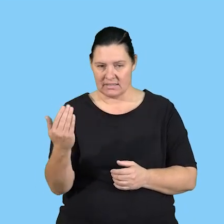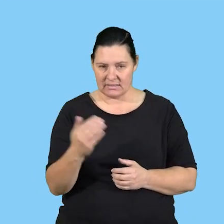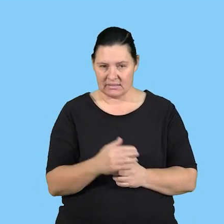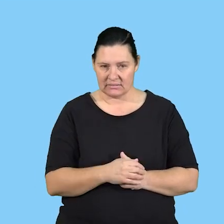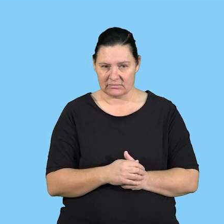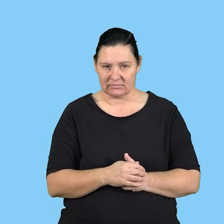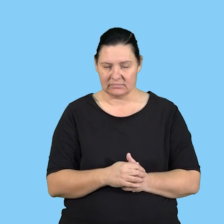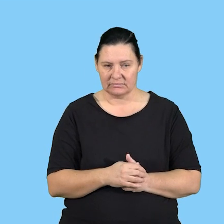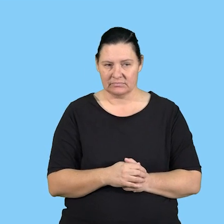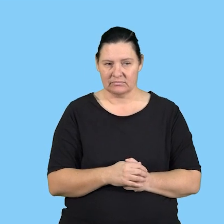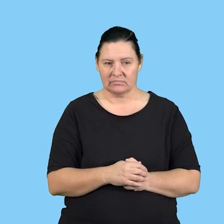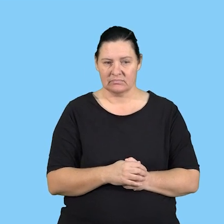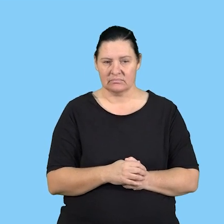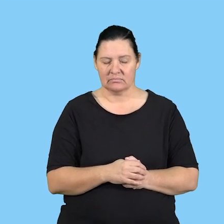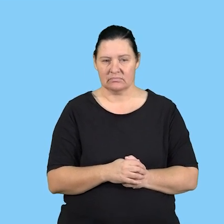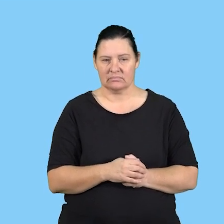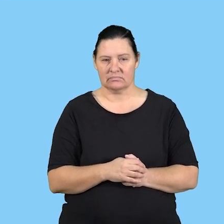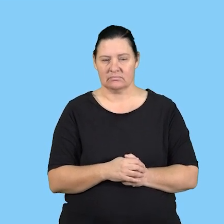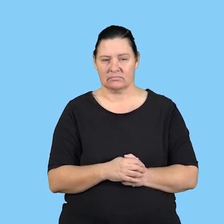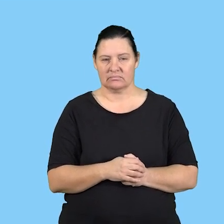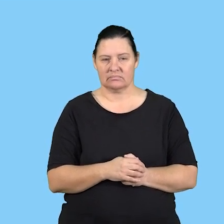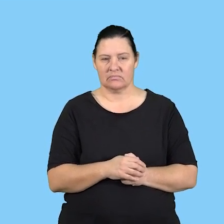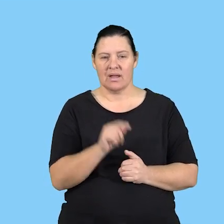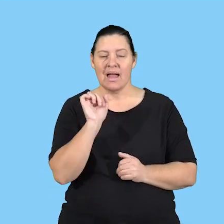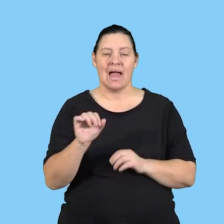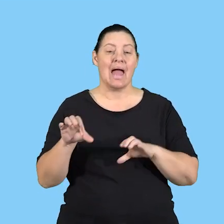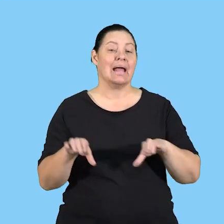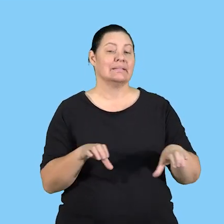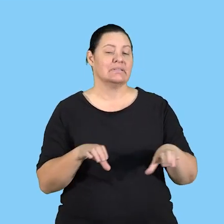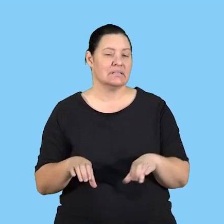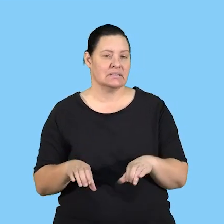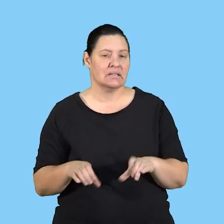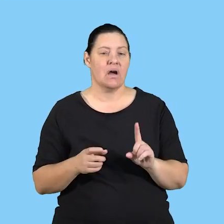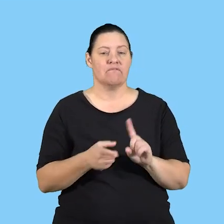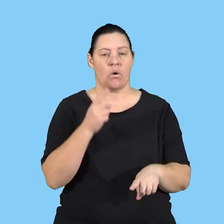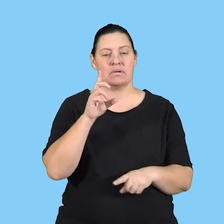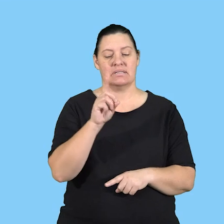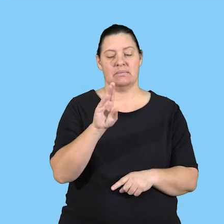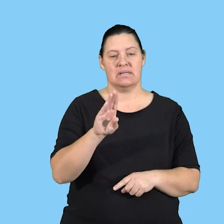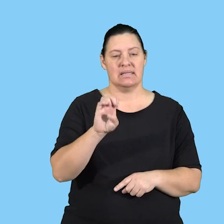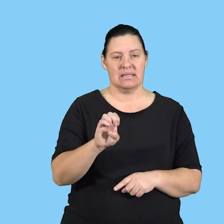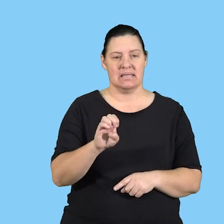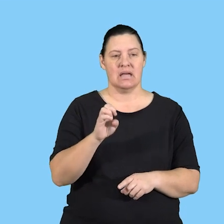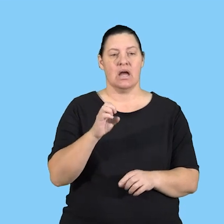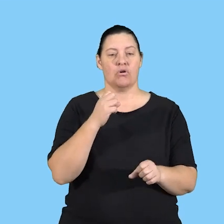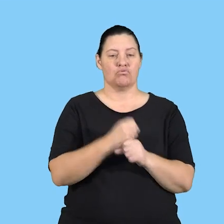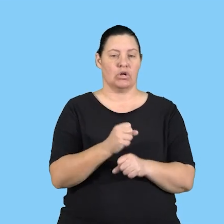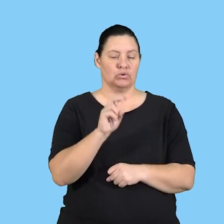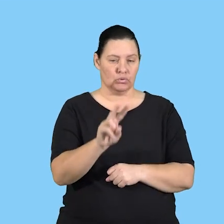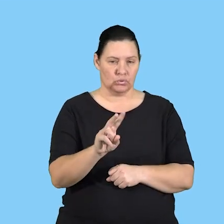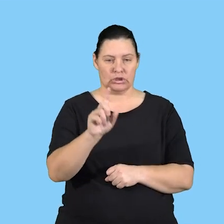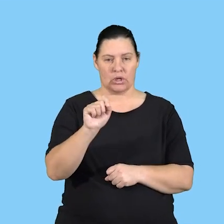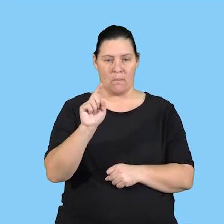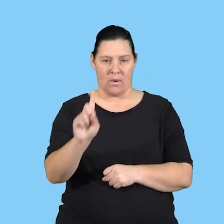of what you're seeing, this is an activity that's taken from the DBE Grade 2 workbook for